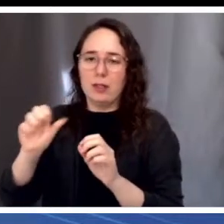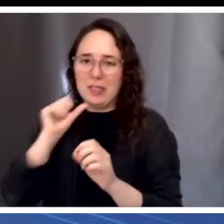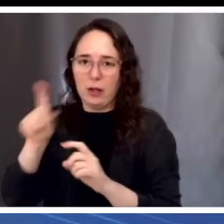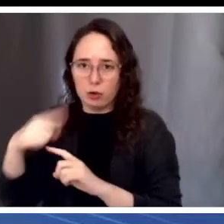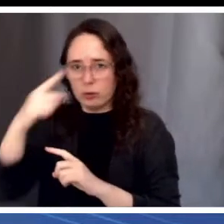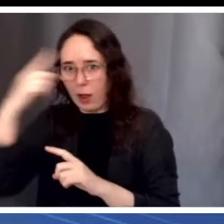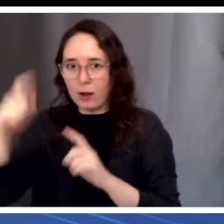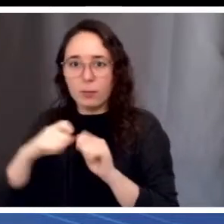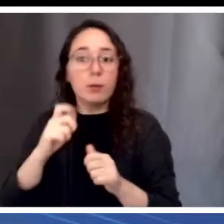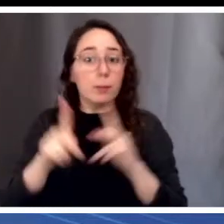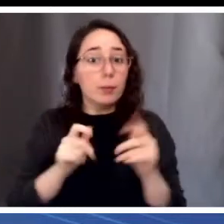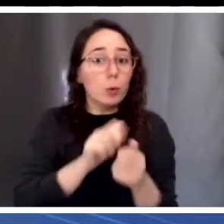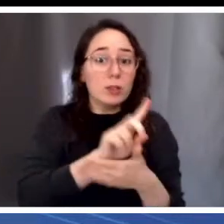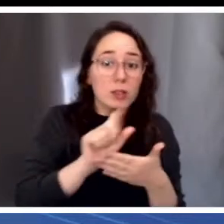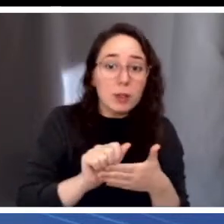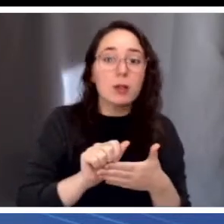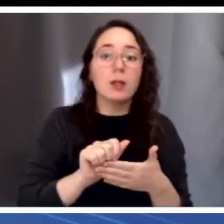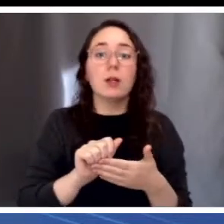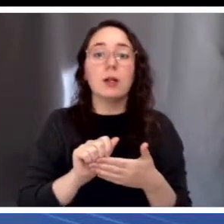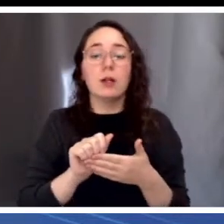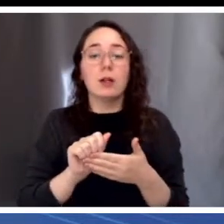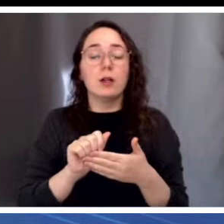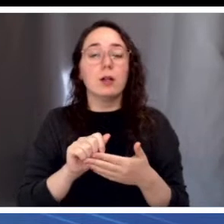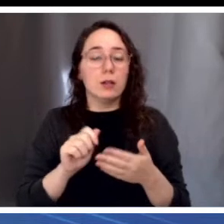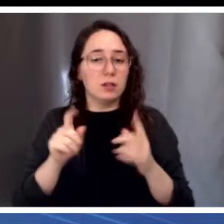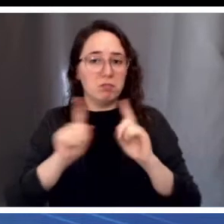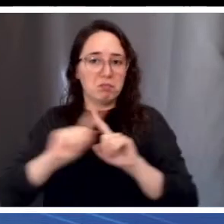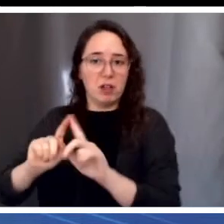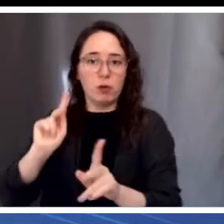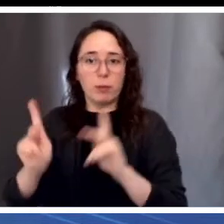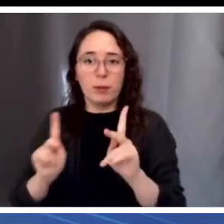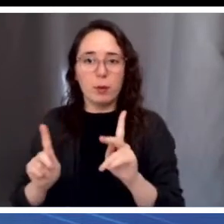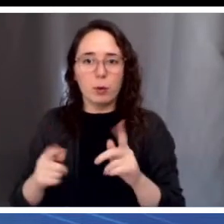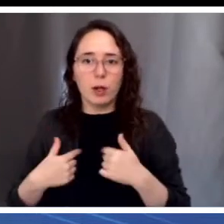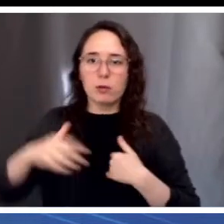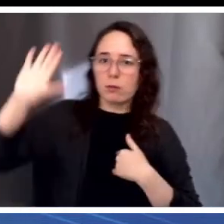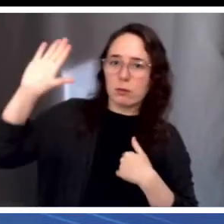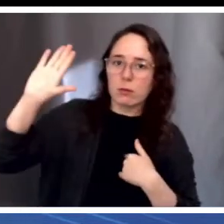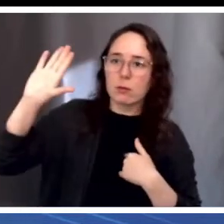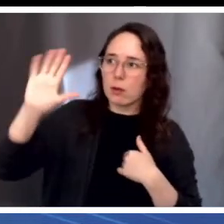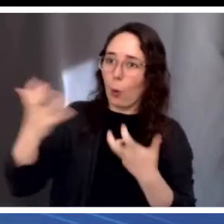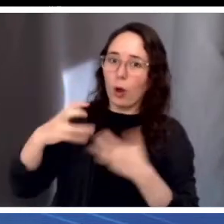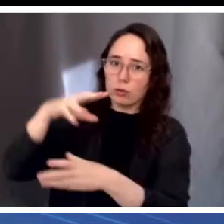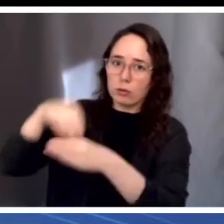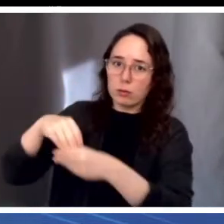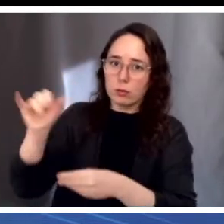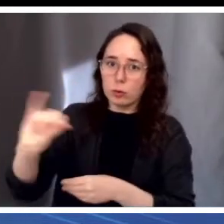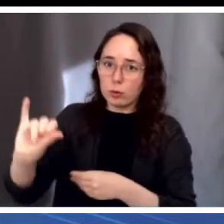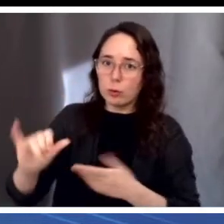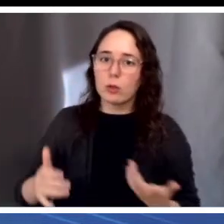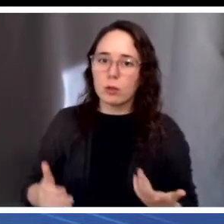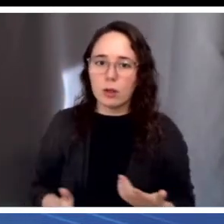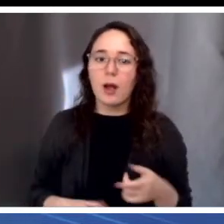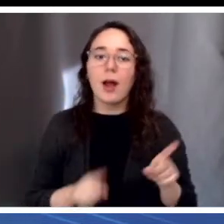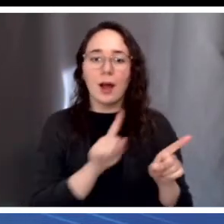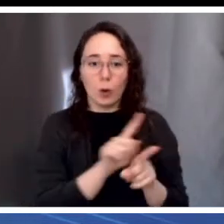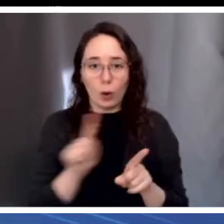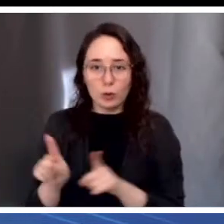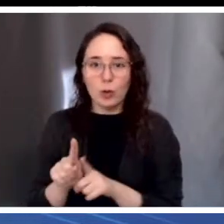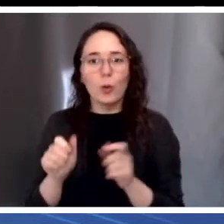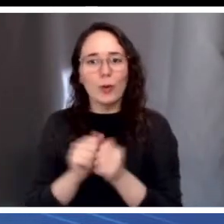that being said, we went into the pandemic. And by default, the virtual world has bought more attention to